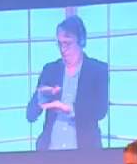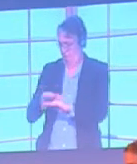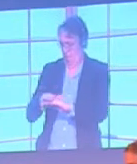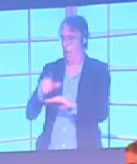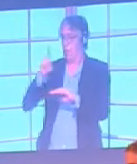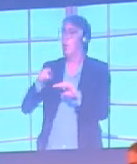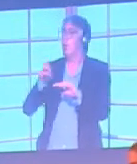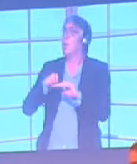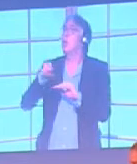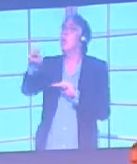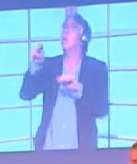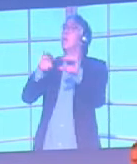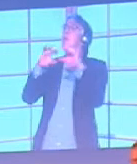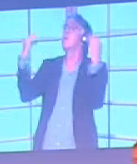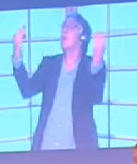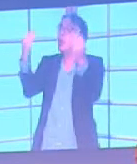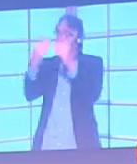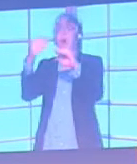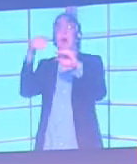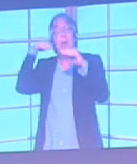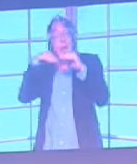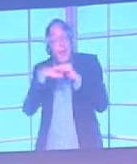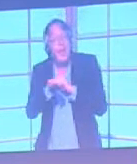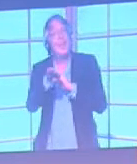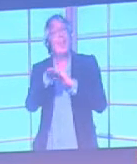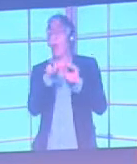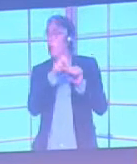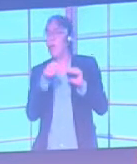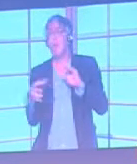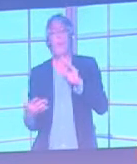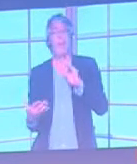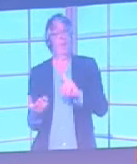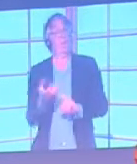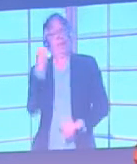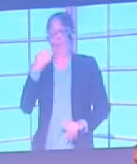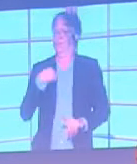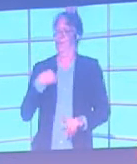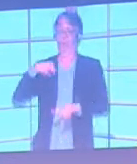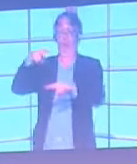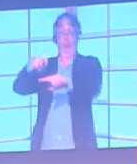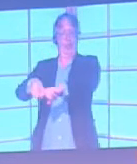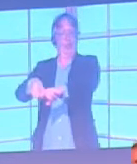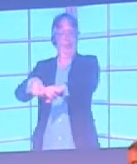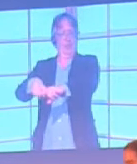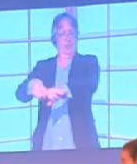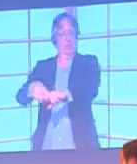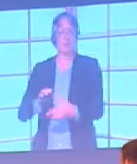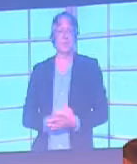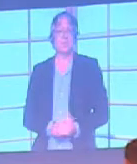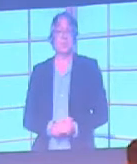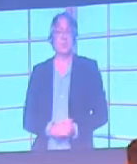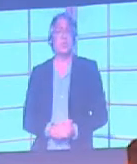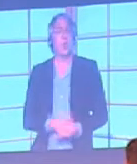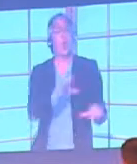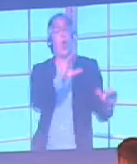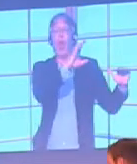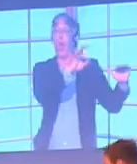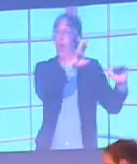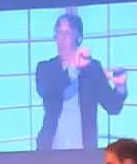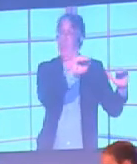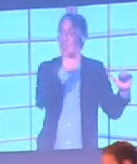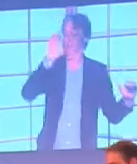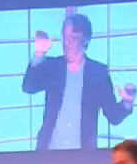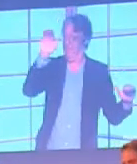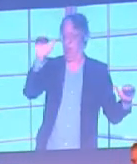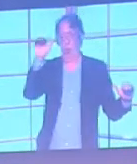their places. And as you see, it is not just about CAFE pushing UEFA, it is about now having